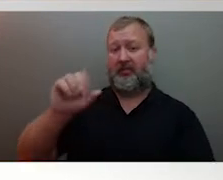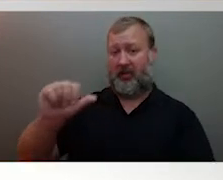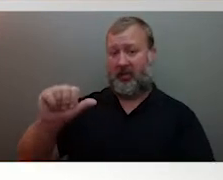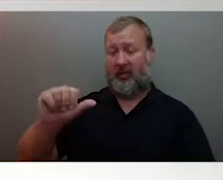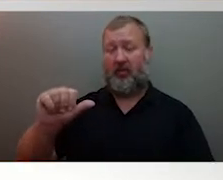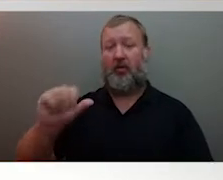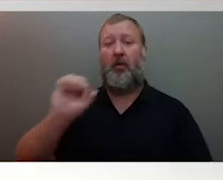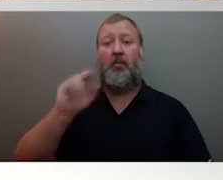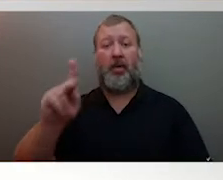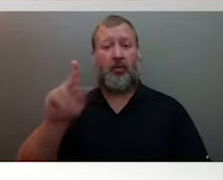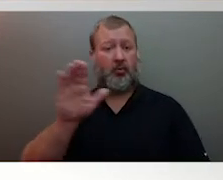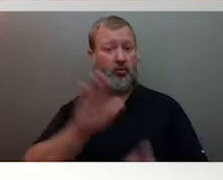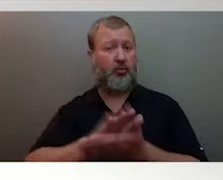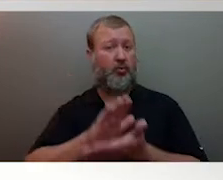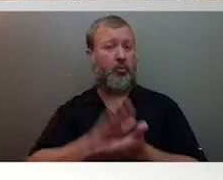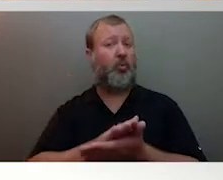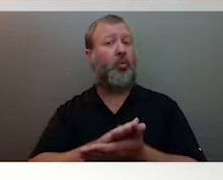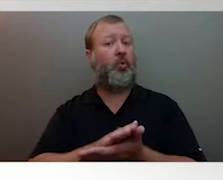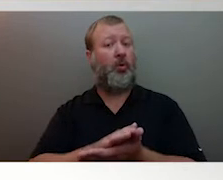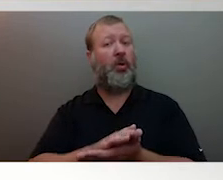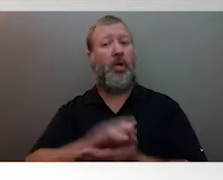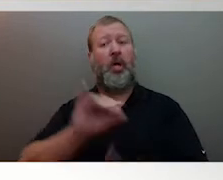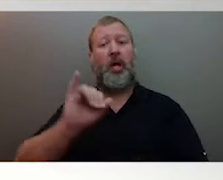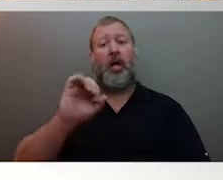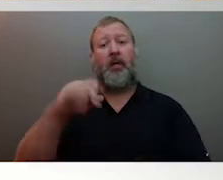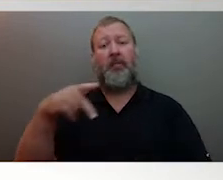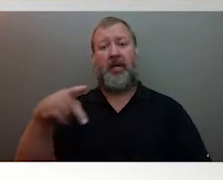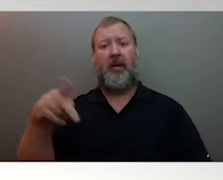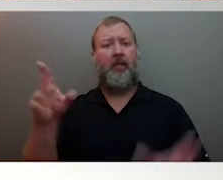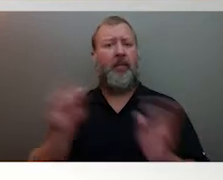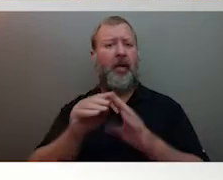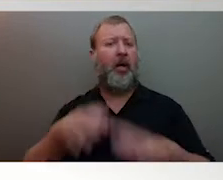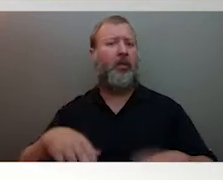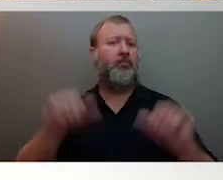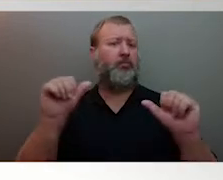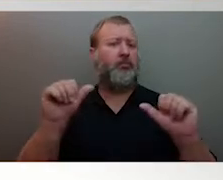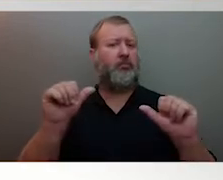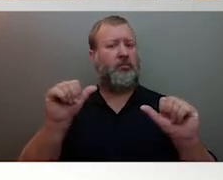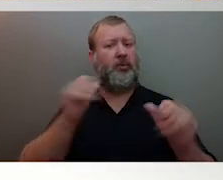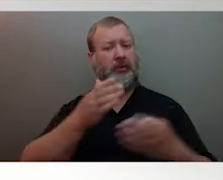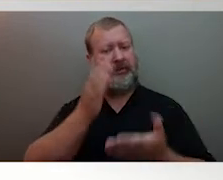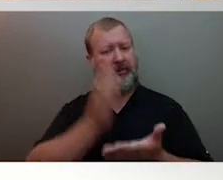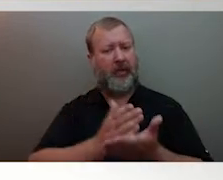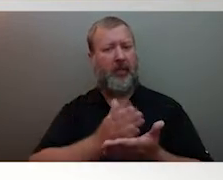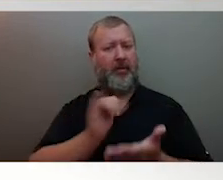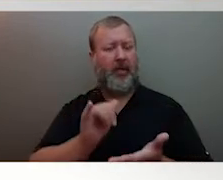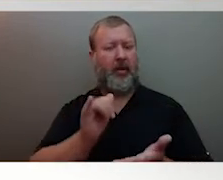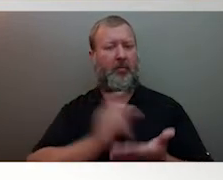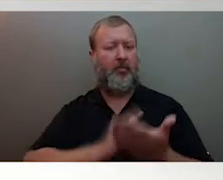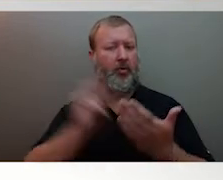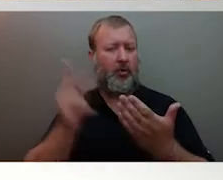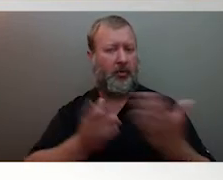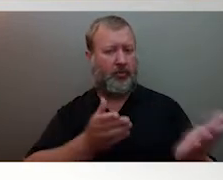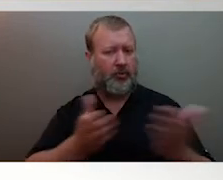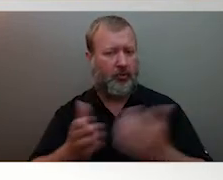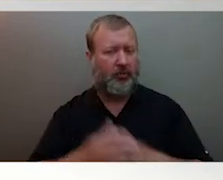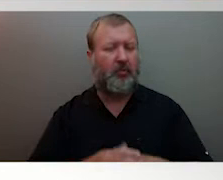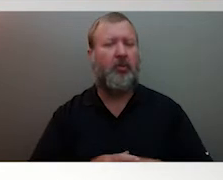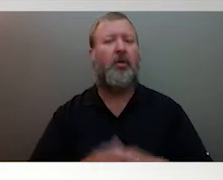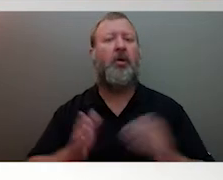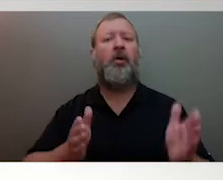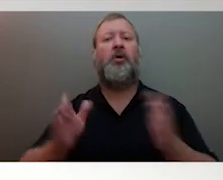and is returning to school, an IEP team meeting is held to reflect the discontinuation of the hospital homebound services